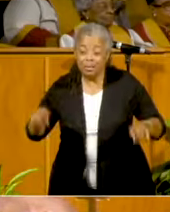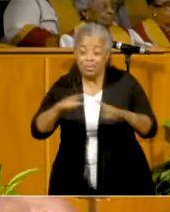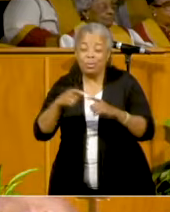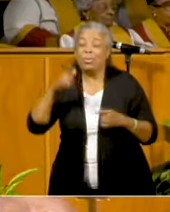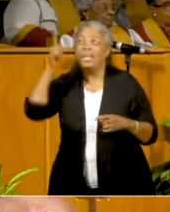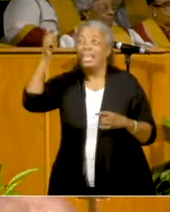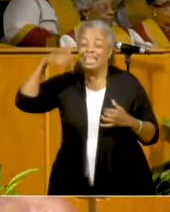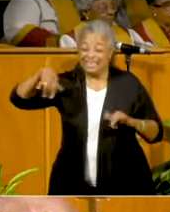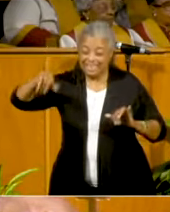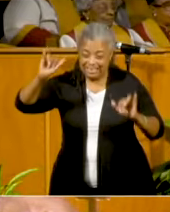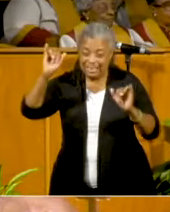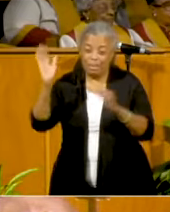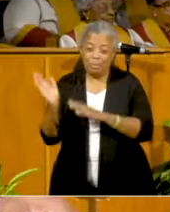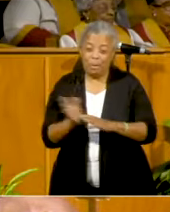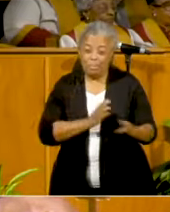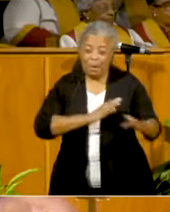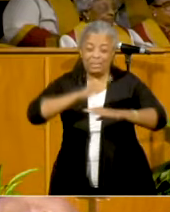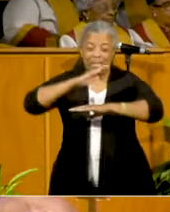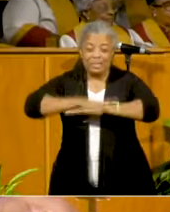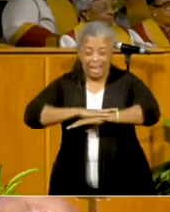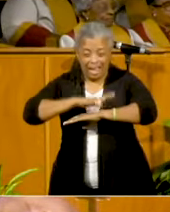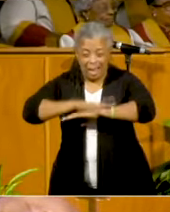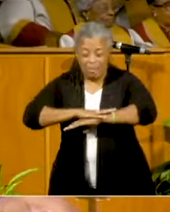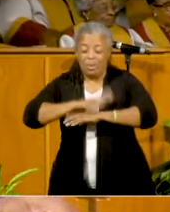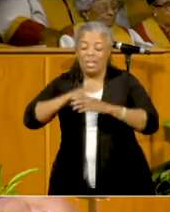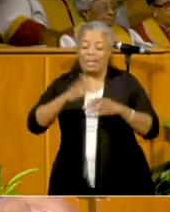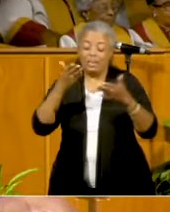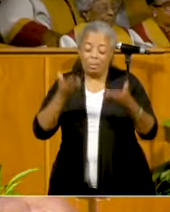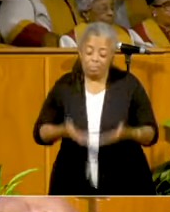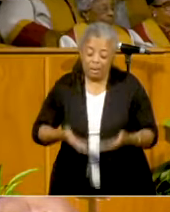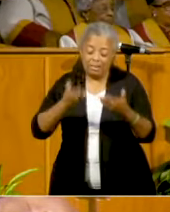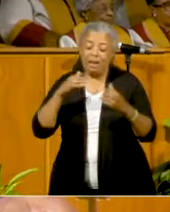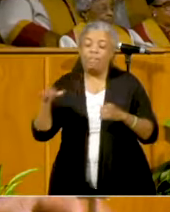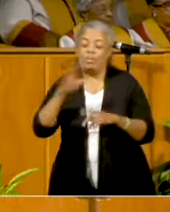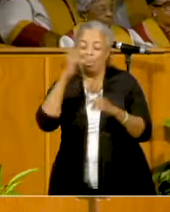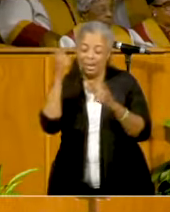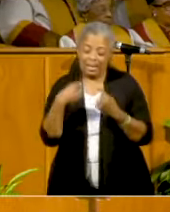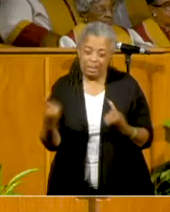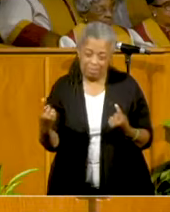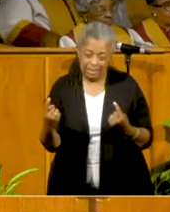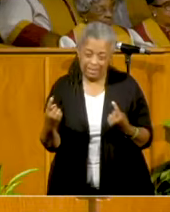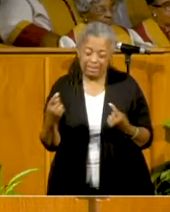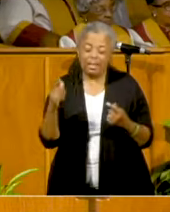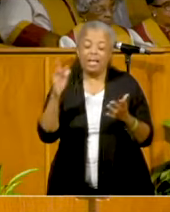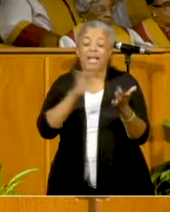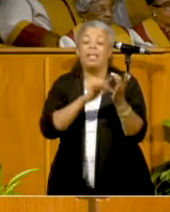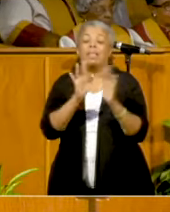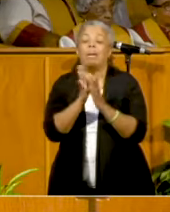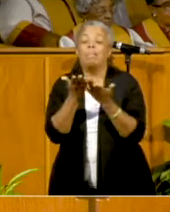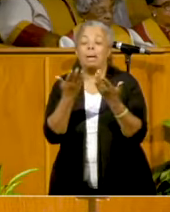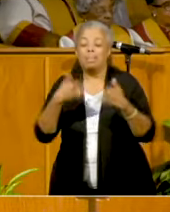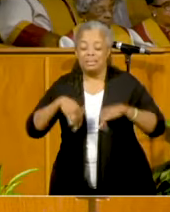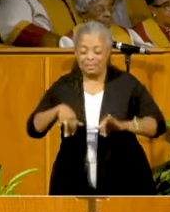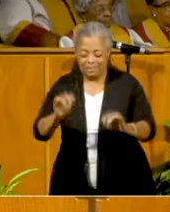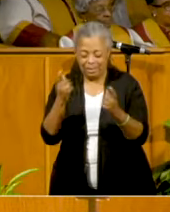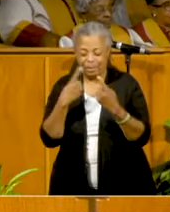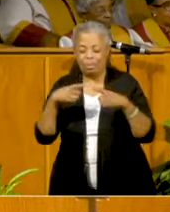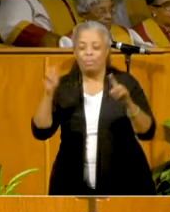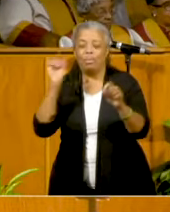He still prepares a table in the presence of your enemies. The word is